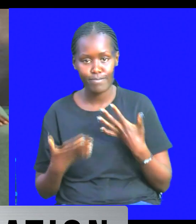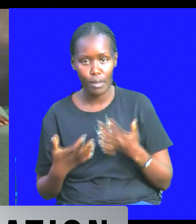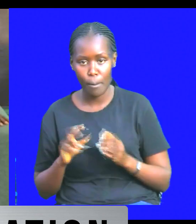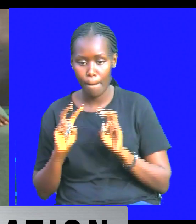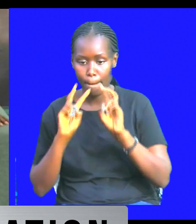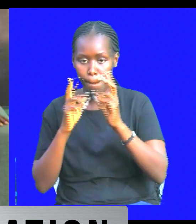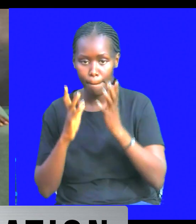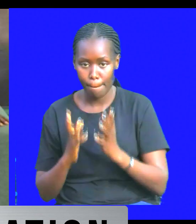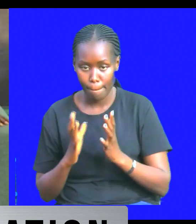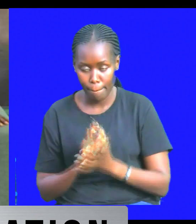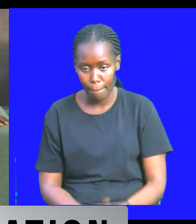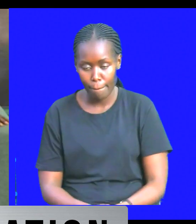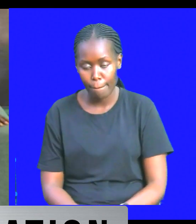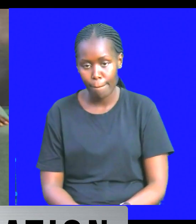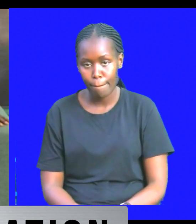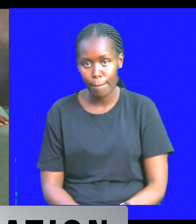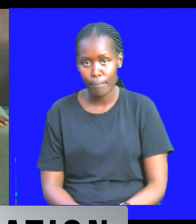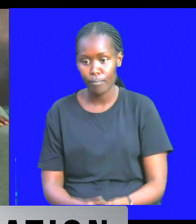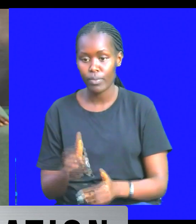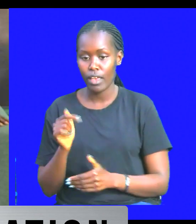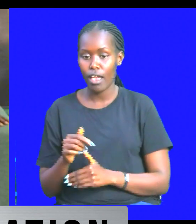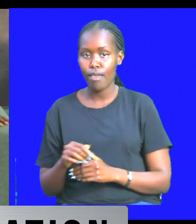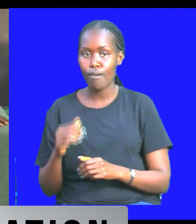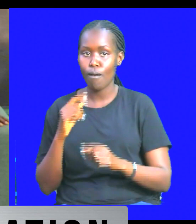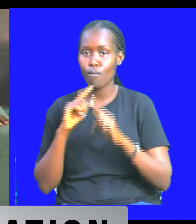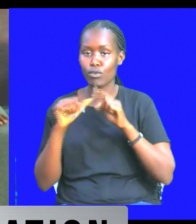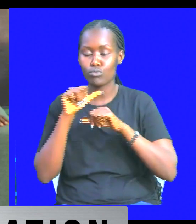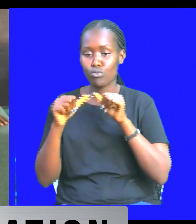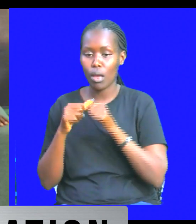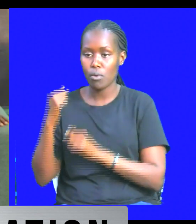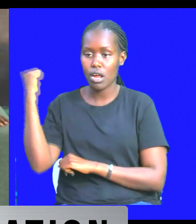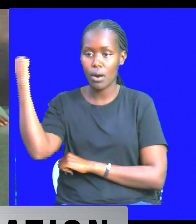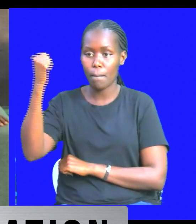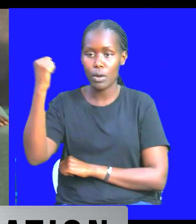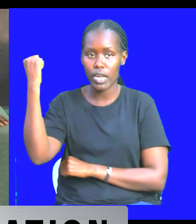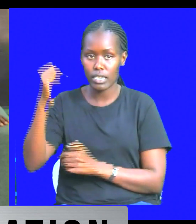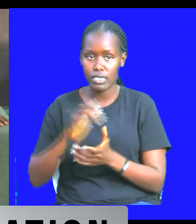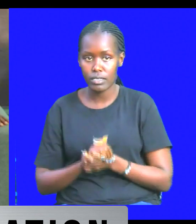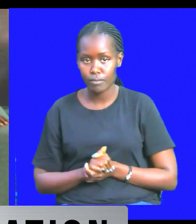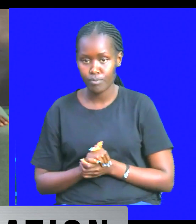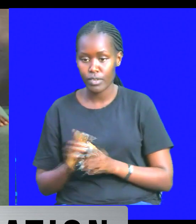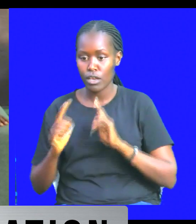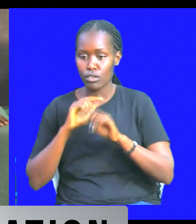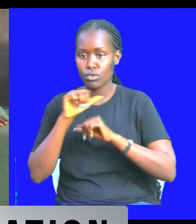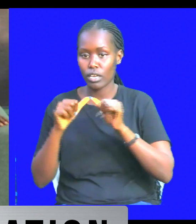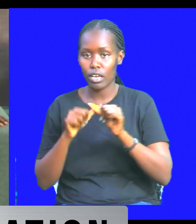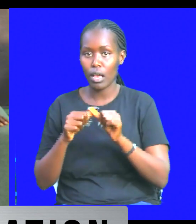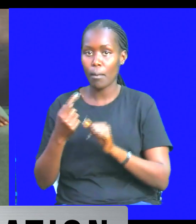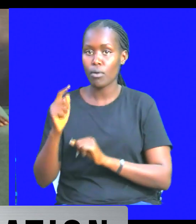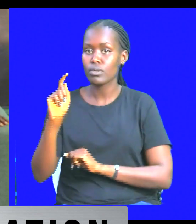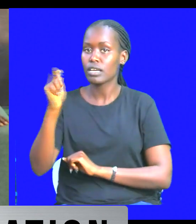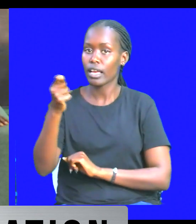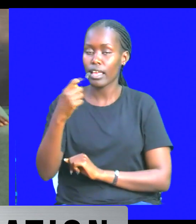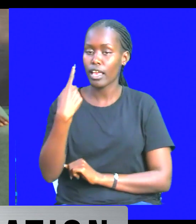Viewers, hapa tunachapa siasa. We are talking about Kenya kwa mwaka wa